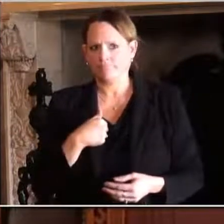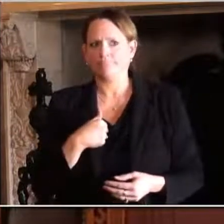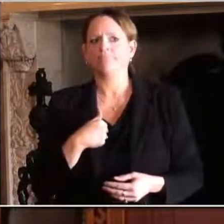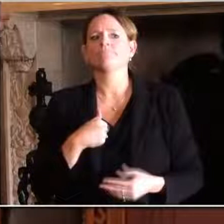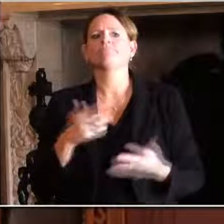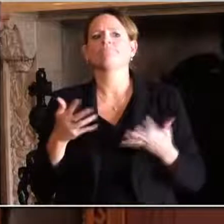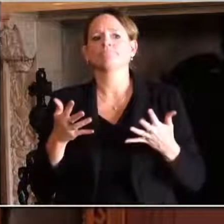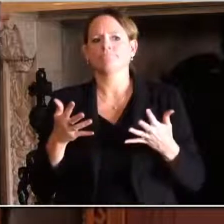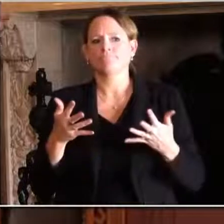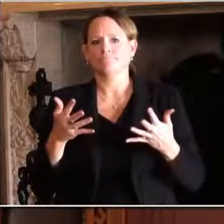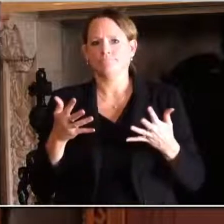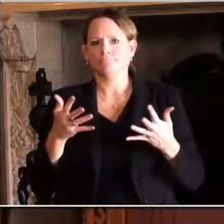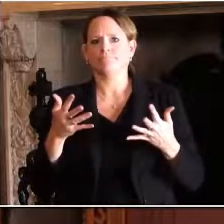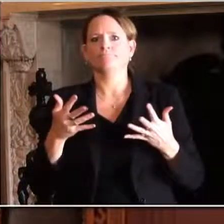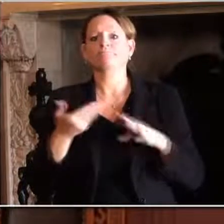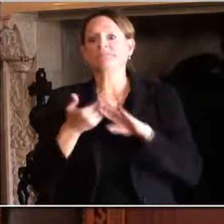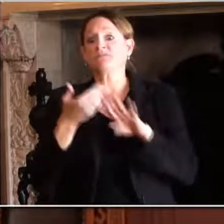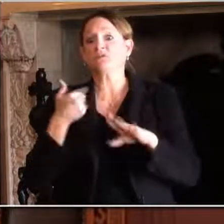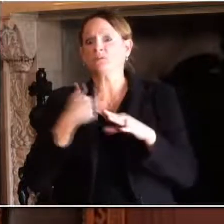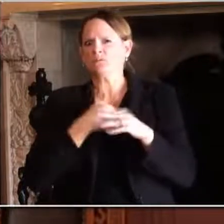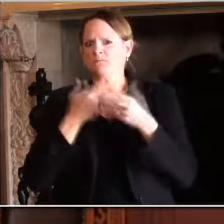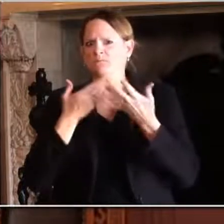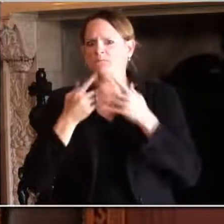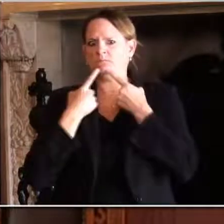and to give them a heads up.